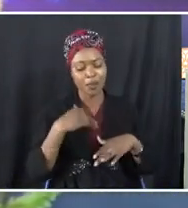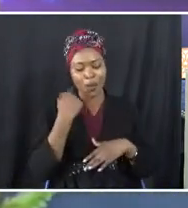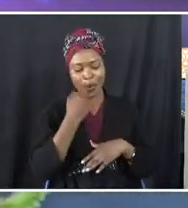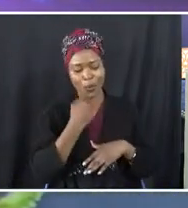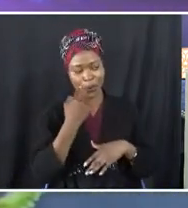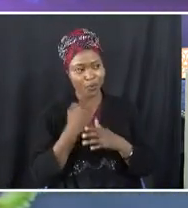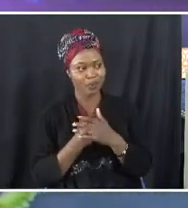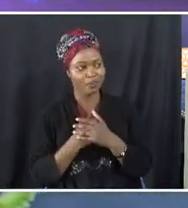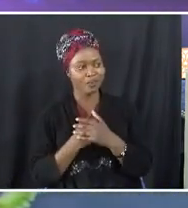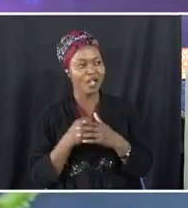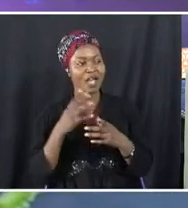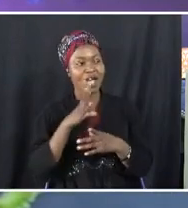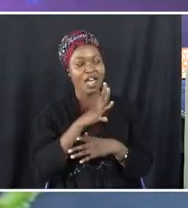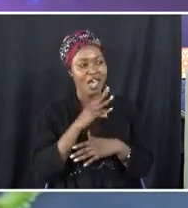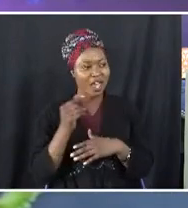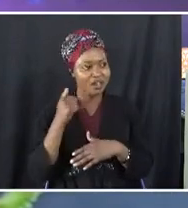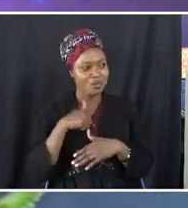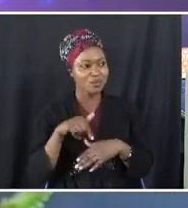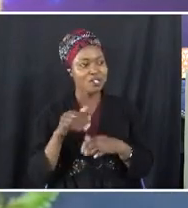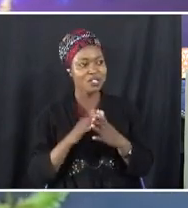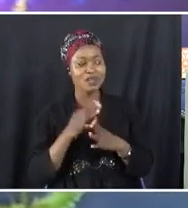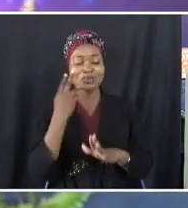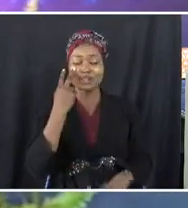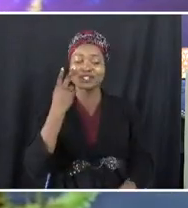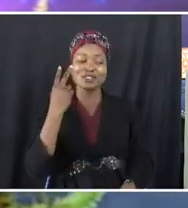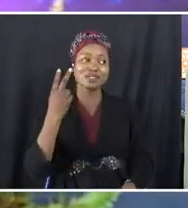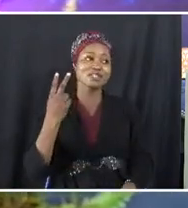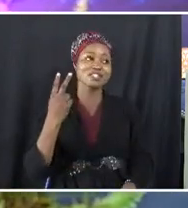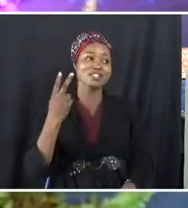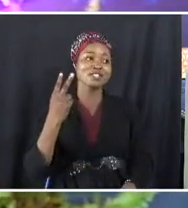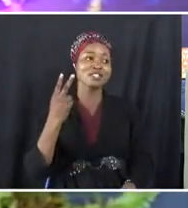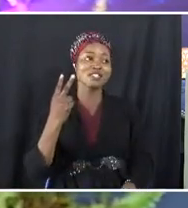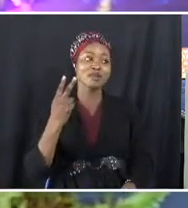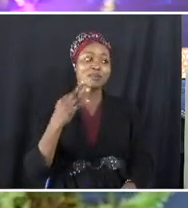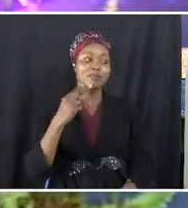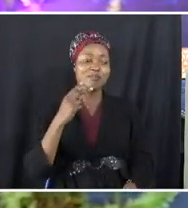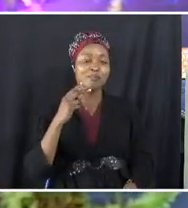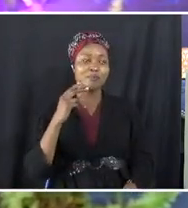eyes shall enhance those